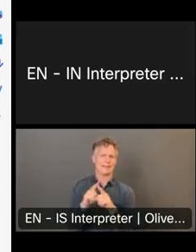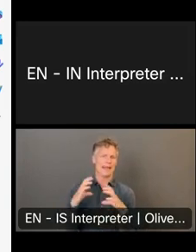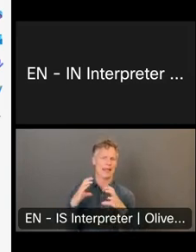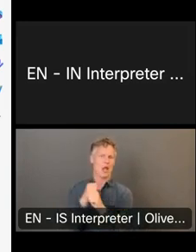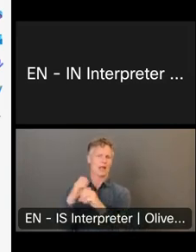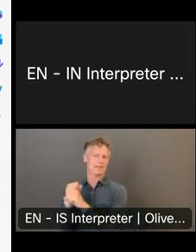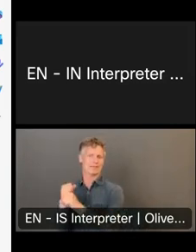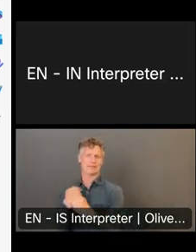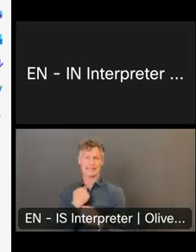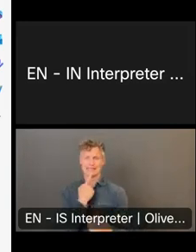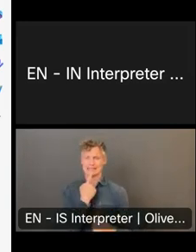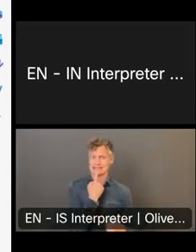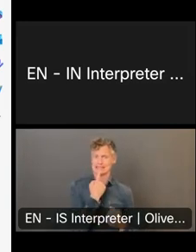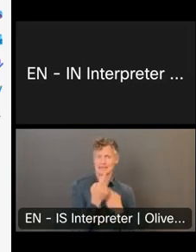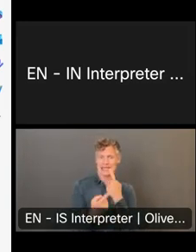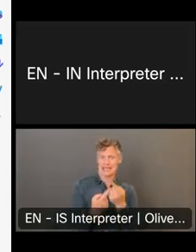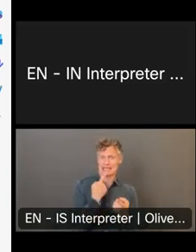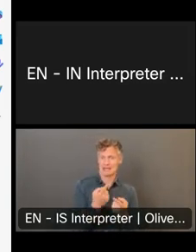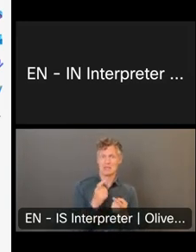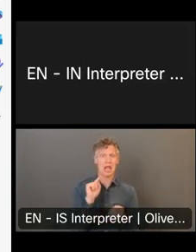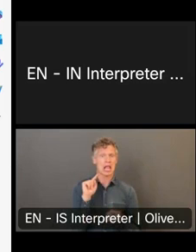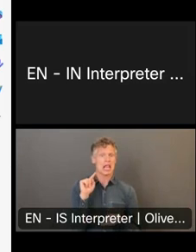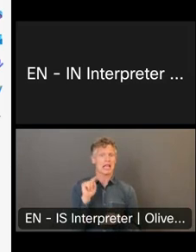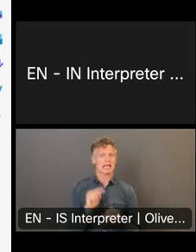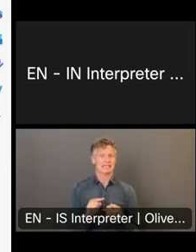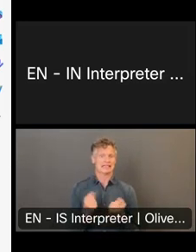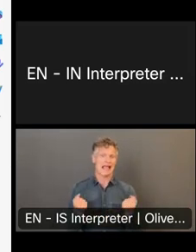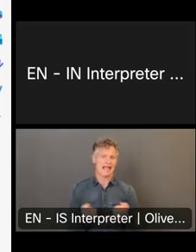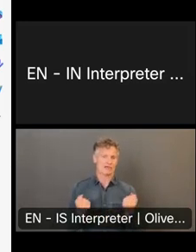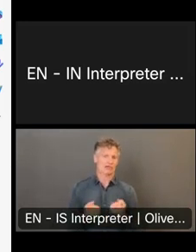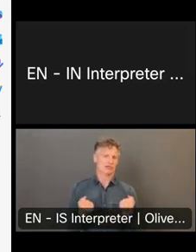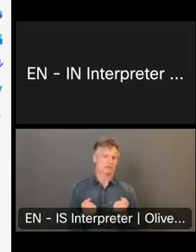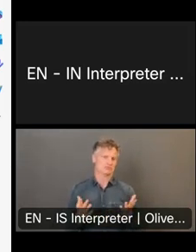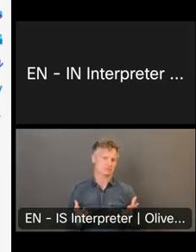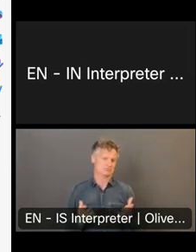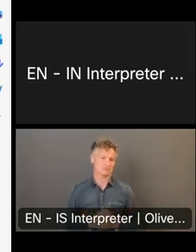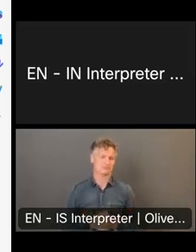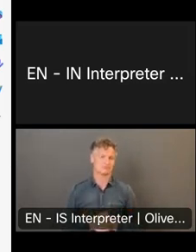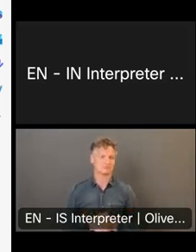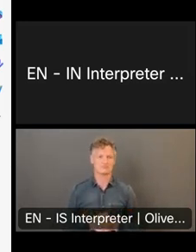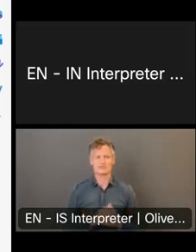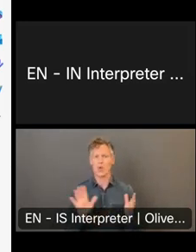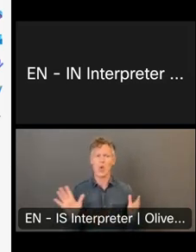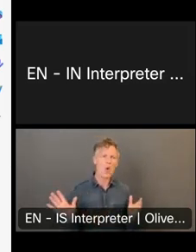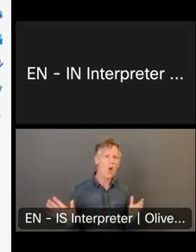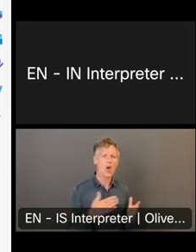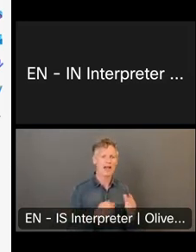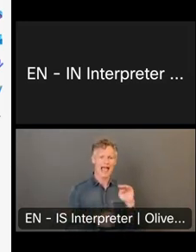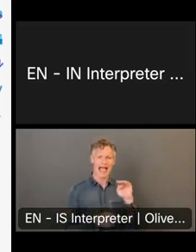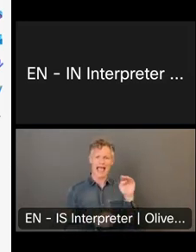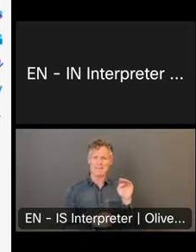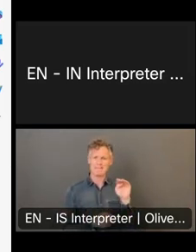effort, which will tend, if unchecked, toward a vocabulary of one word referring to all the M distinct meanings the speaker might have in